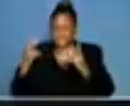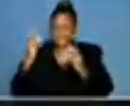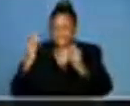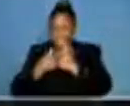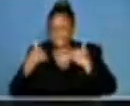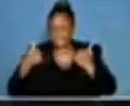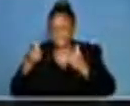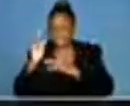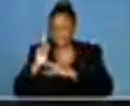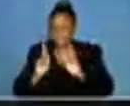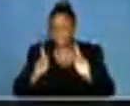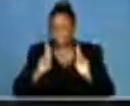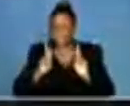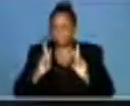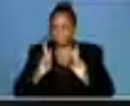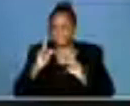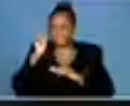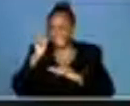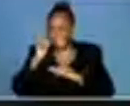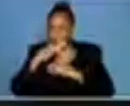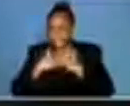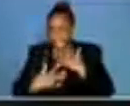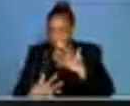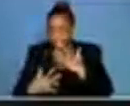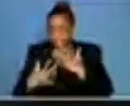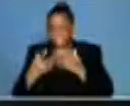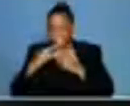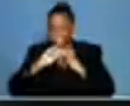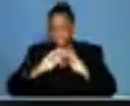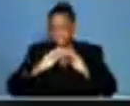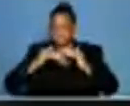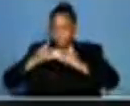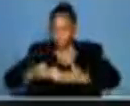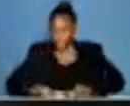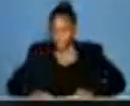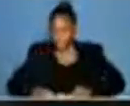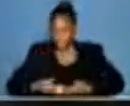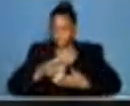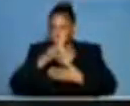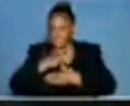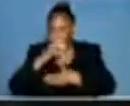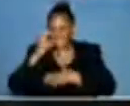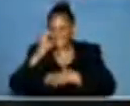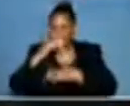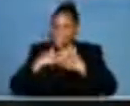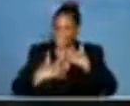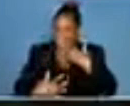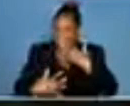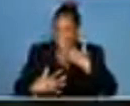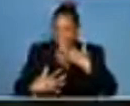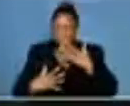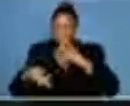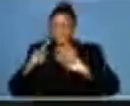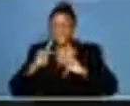accidents where a person have injuries and require blood. We have pregnant mothers that require blood. We have persons like who have